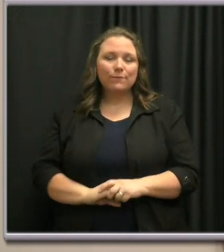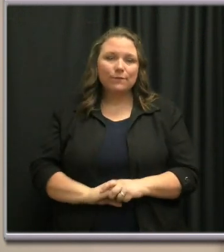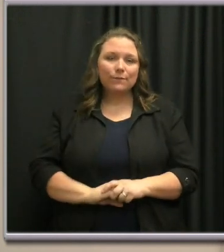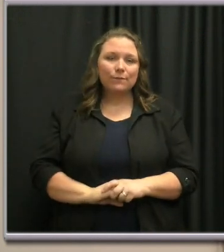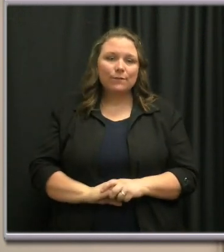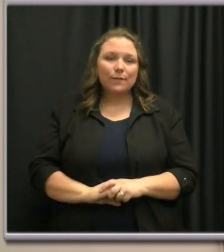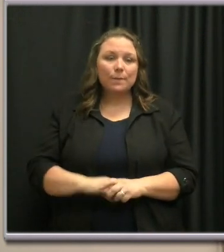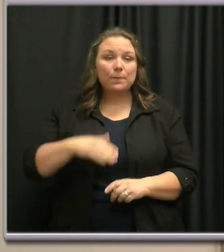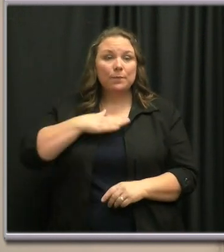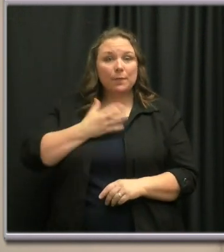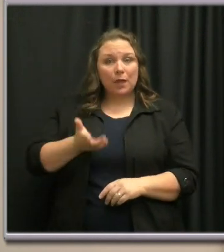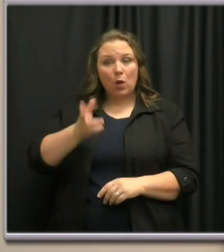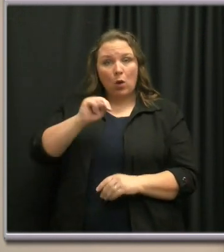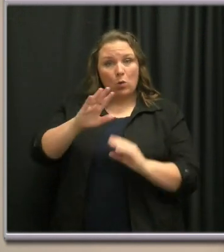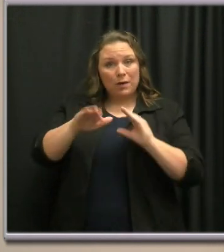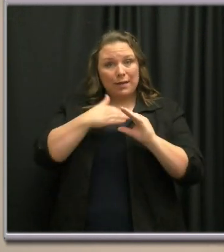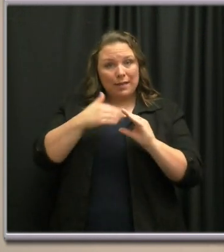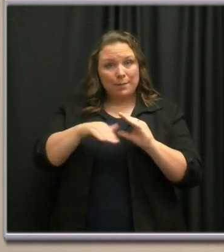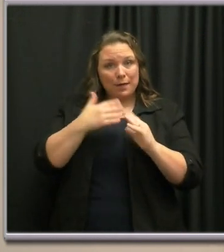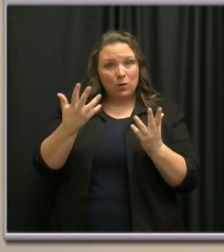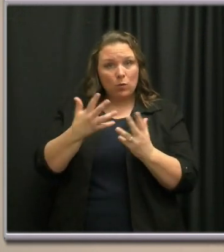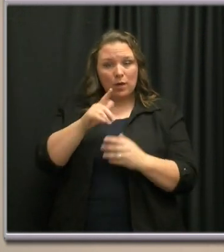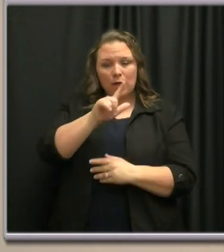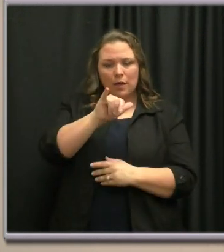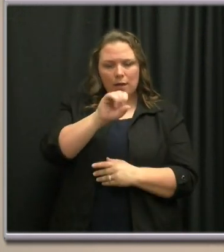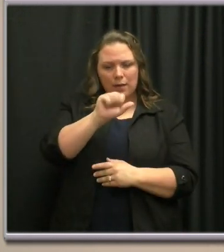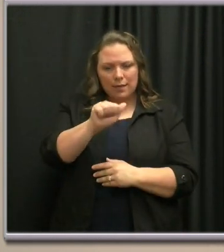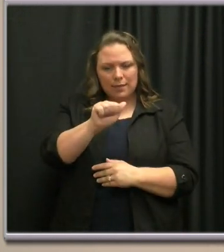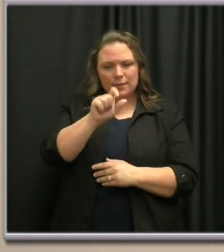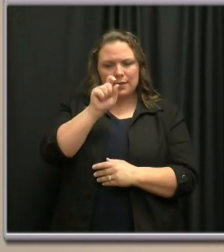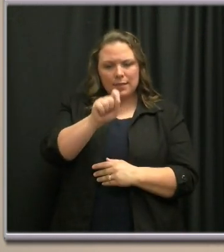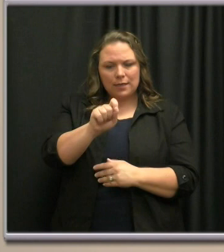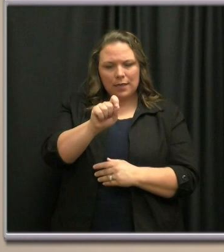615-736-5295. My own email address is